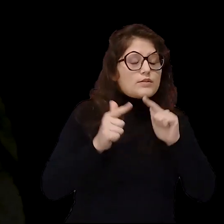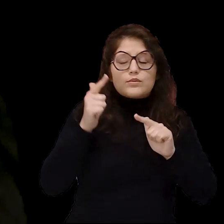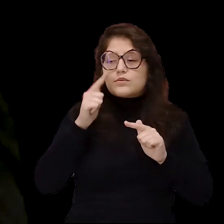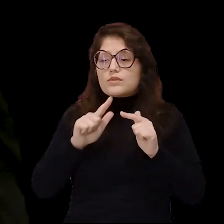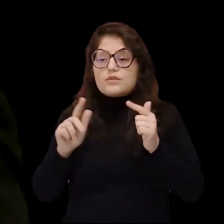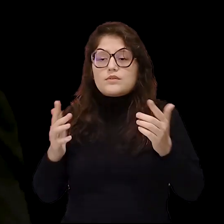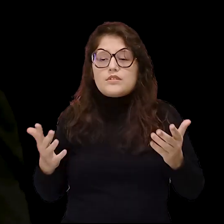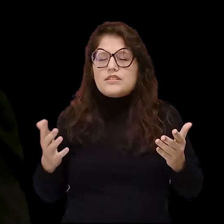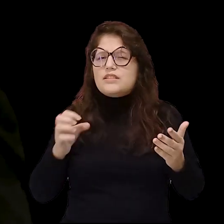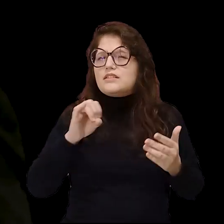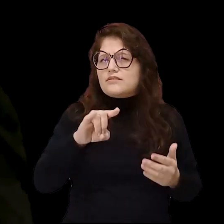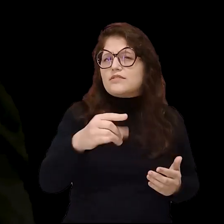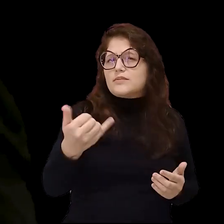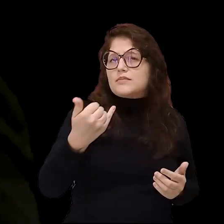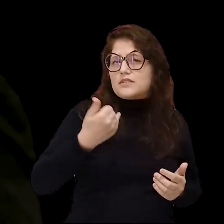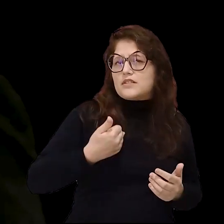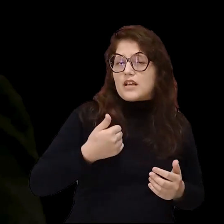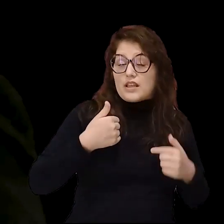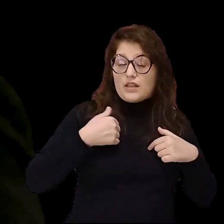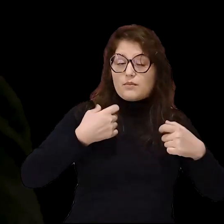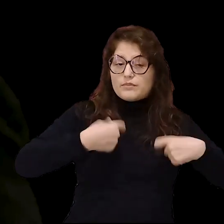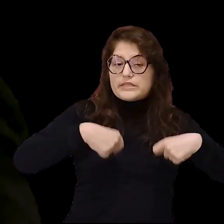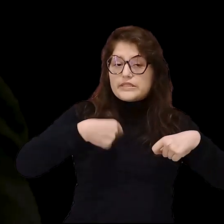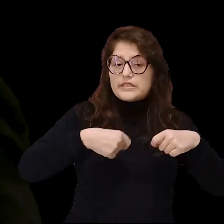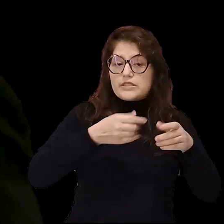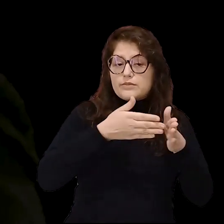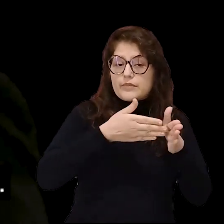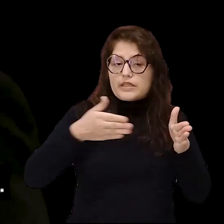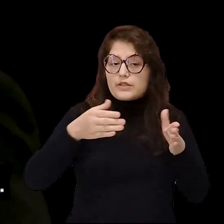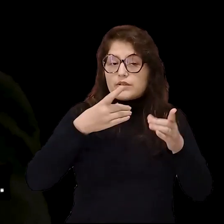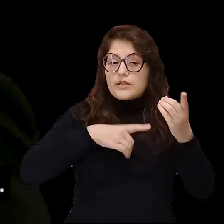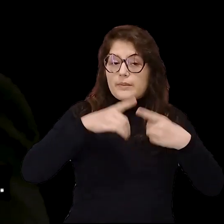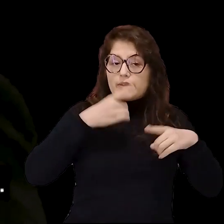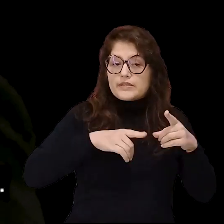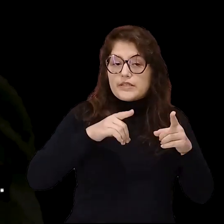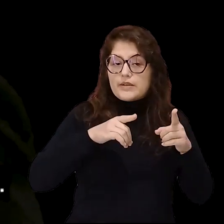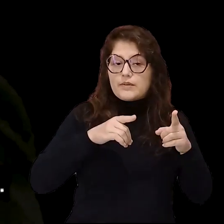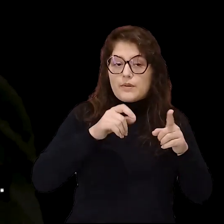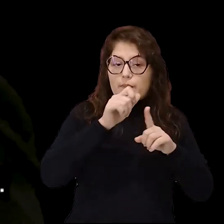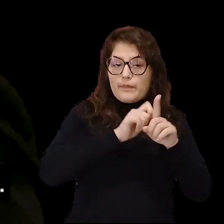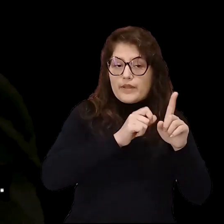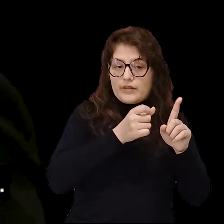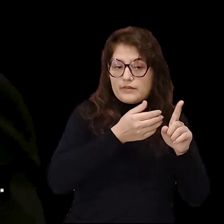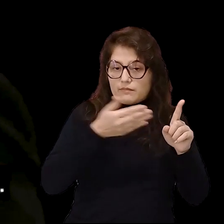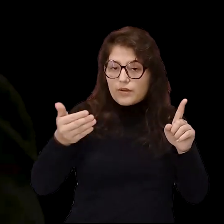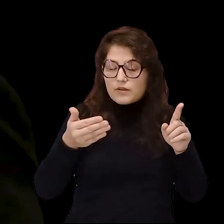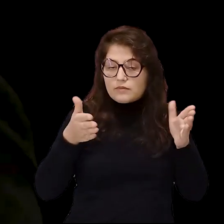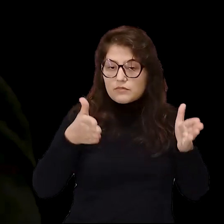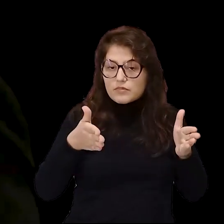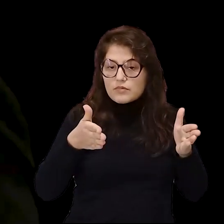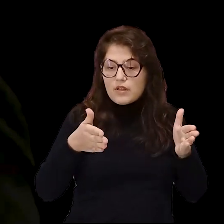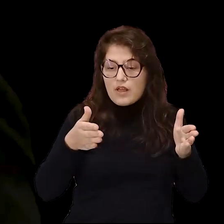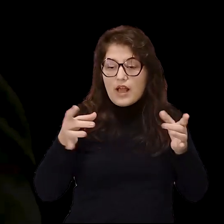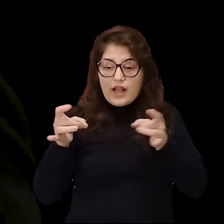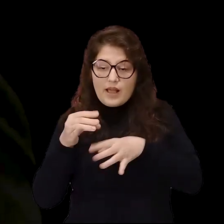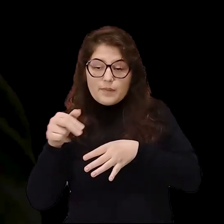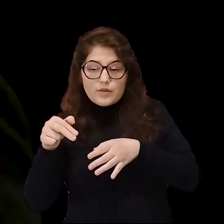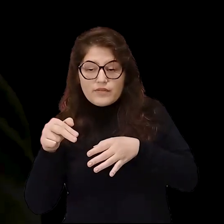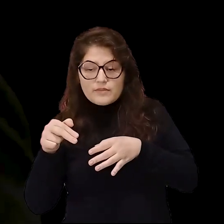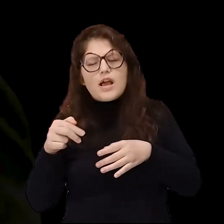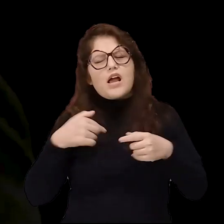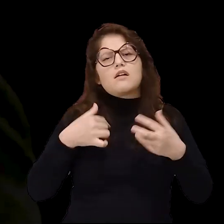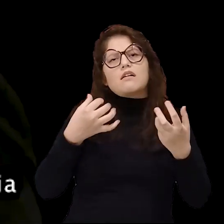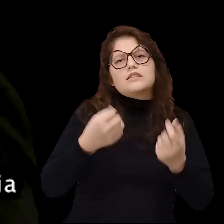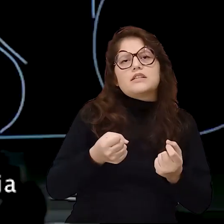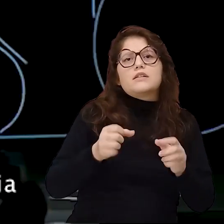thinking less, and feeling less. It was a kind of nullity, and then the anxiety set